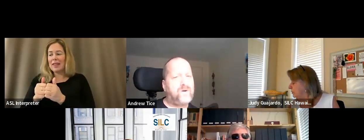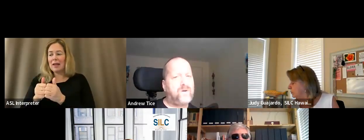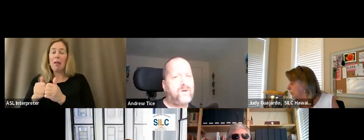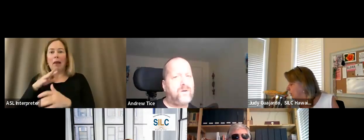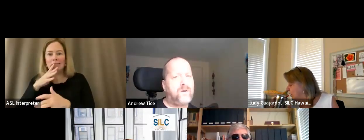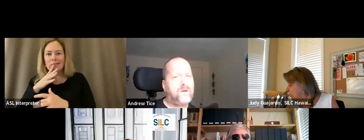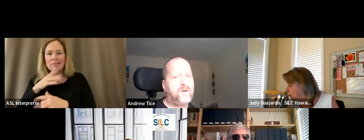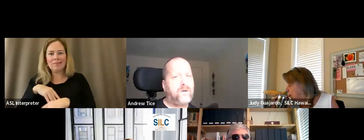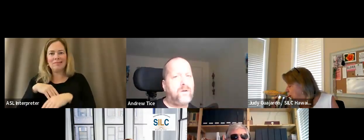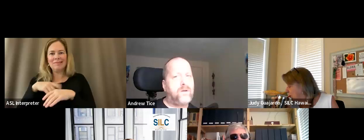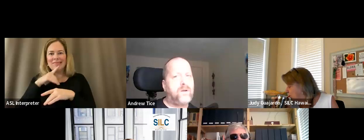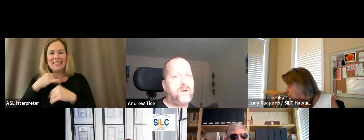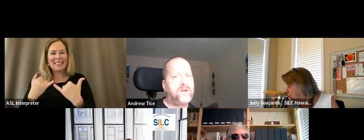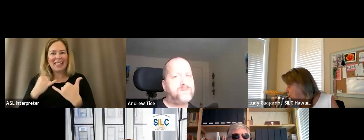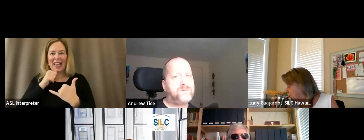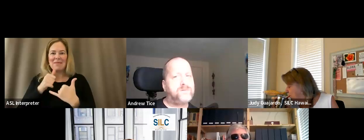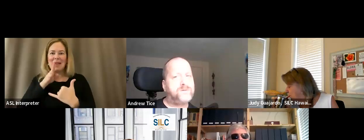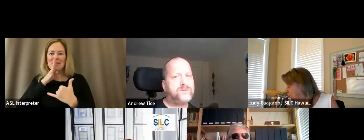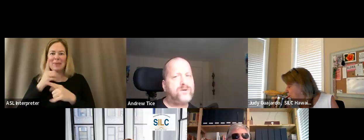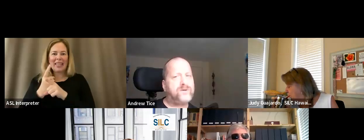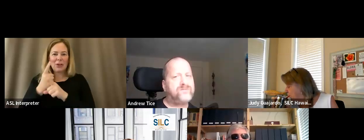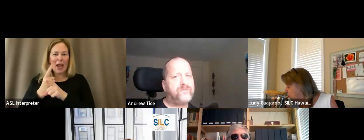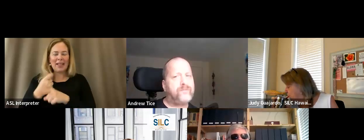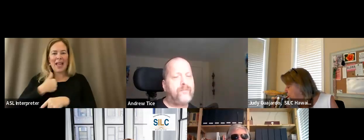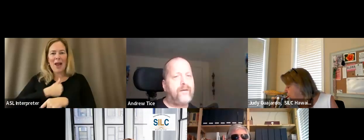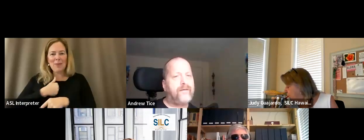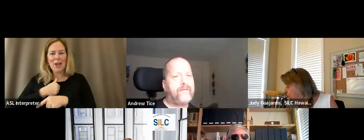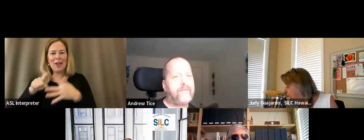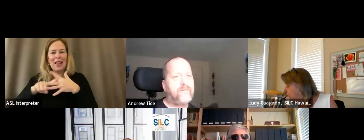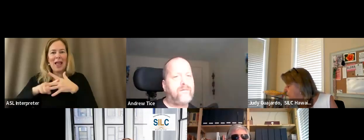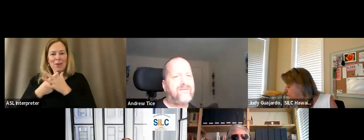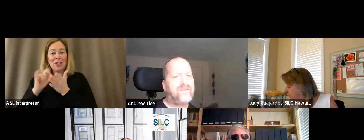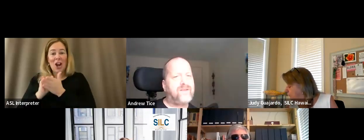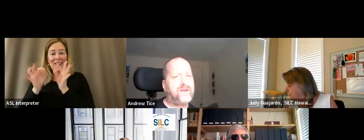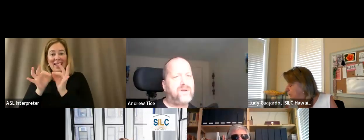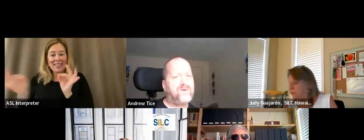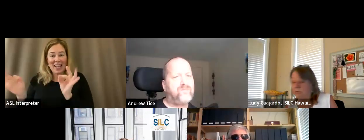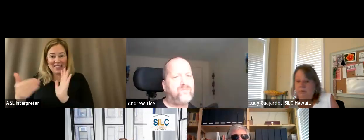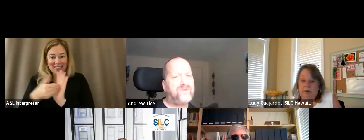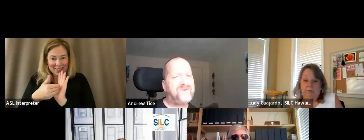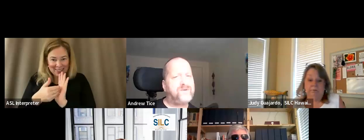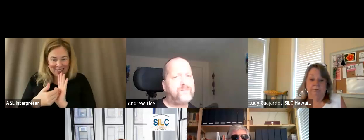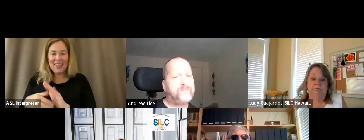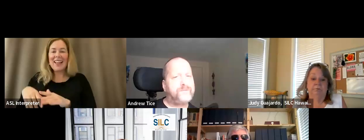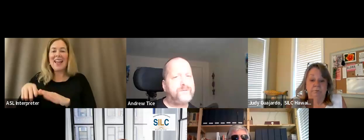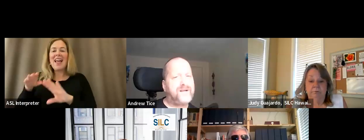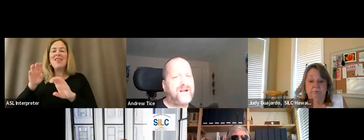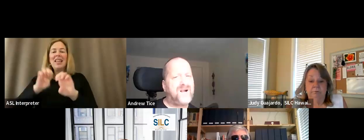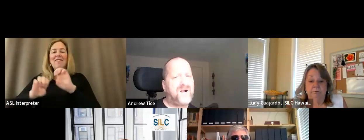blah. Today, I am not speaking correctly. I'm sorry. Let me start that sentence over. The evaluation of